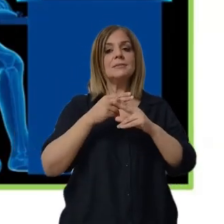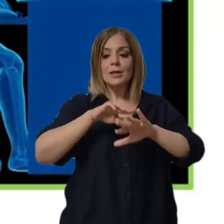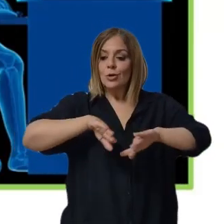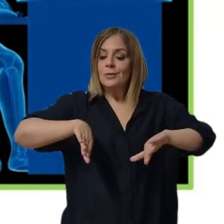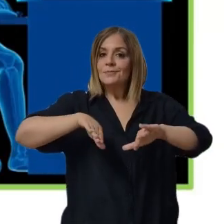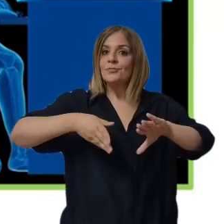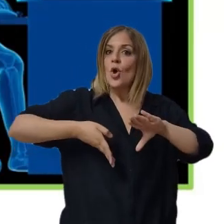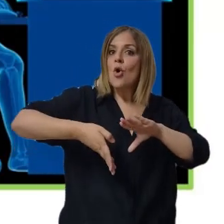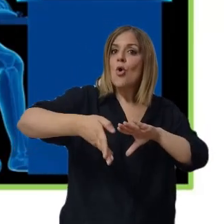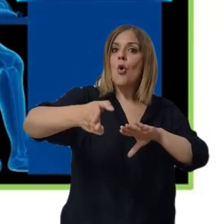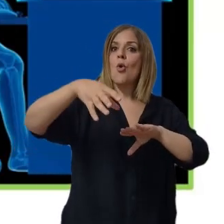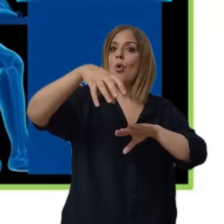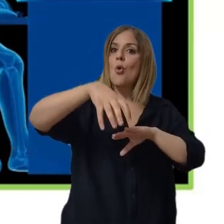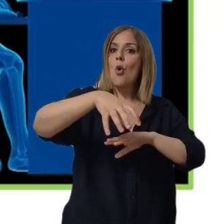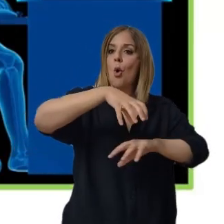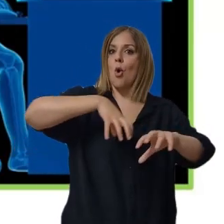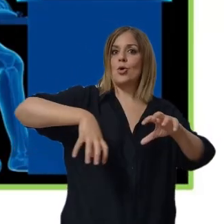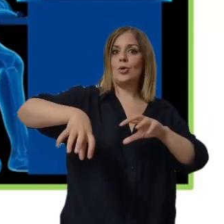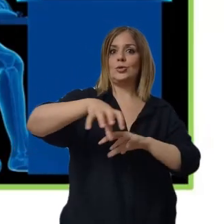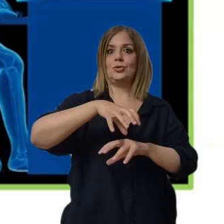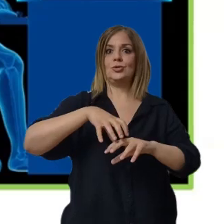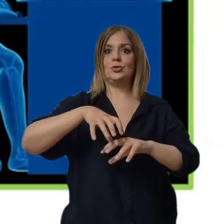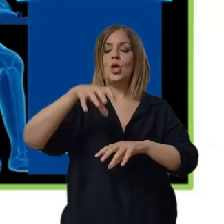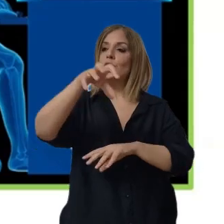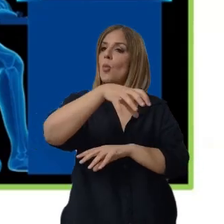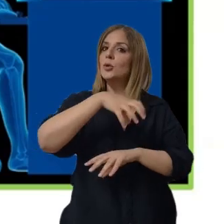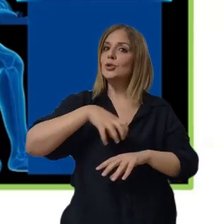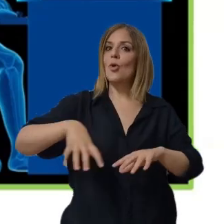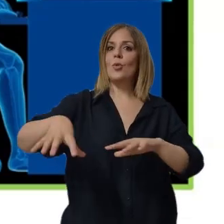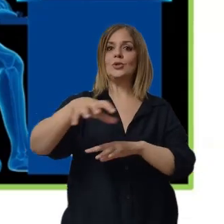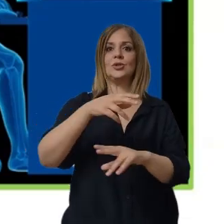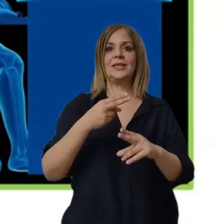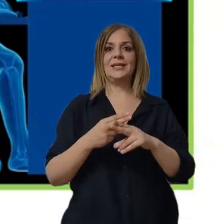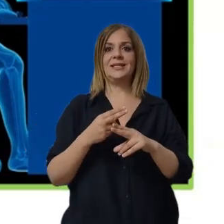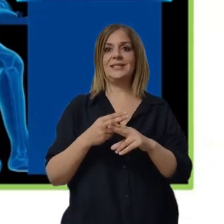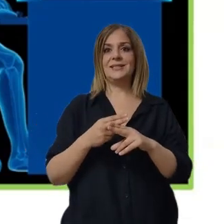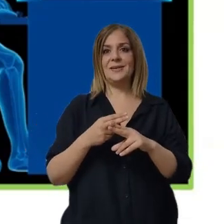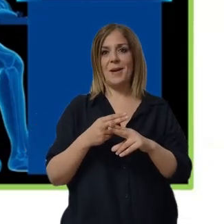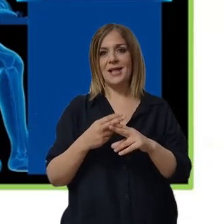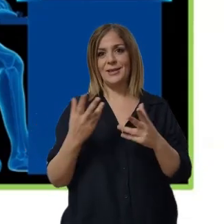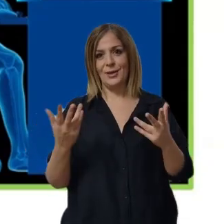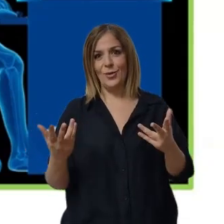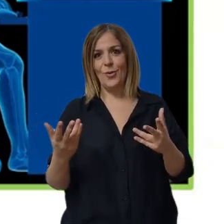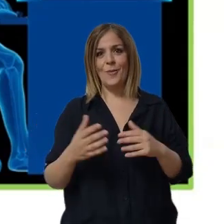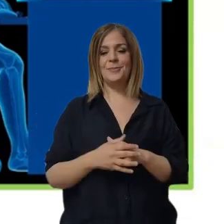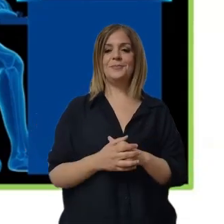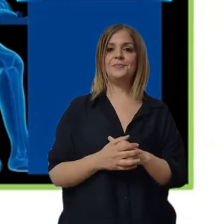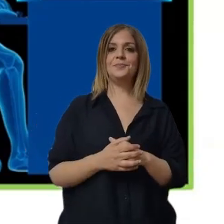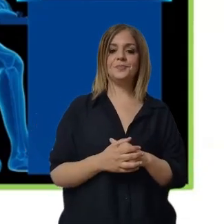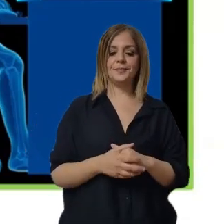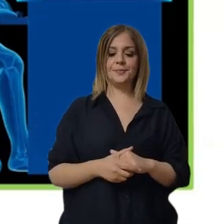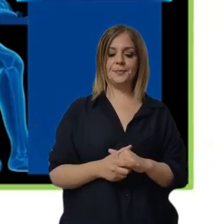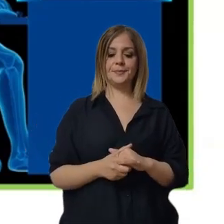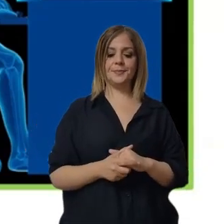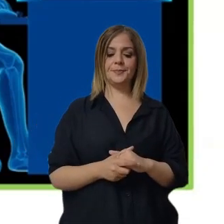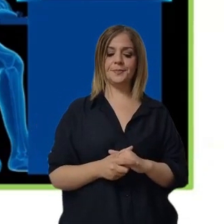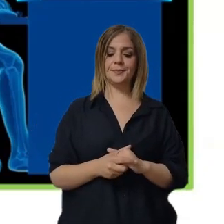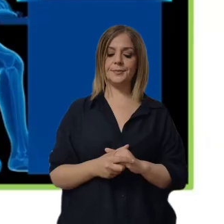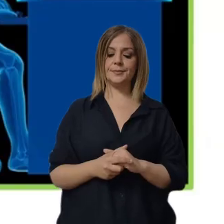to have a correct position when we work or when we are just sit.